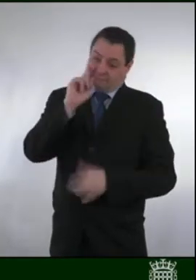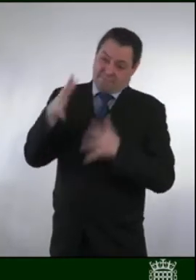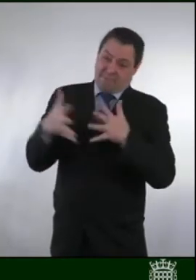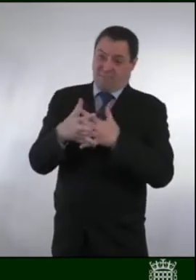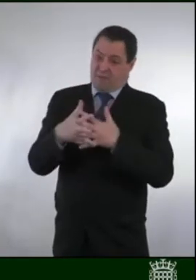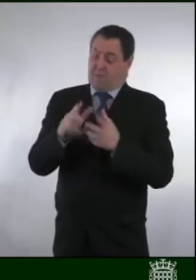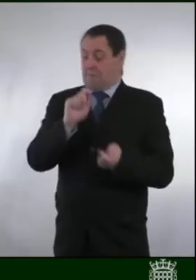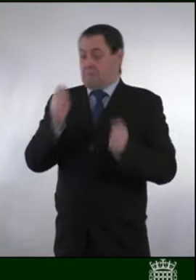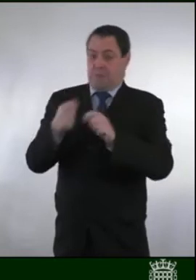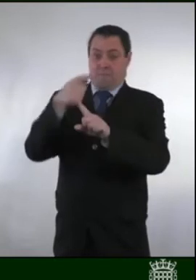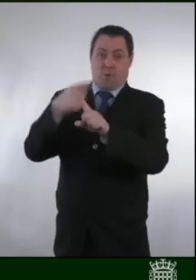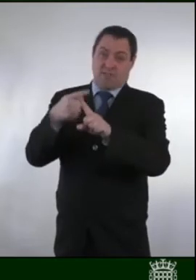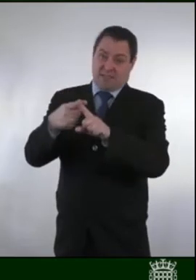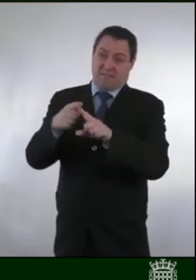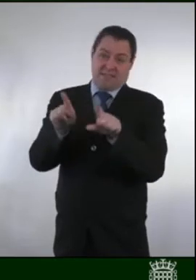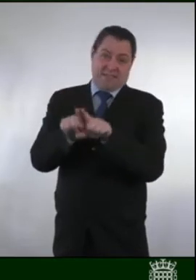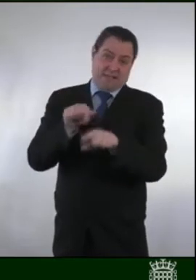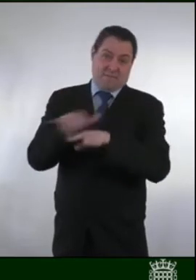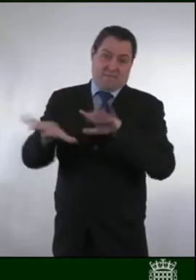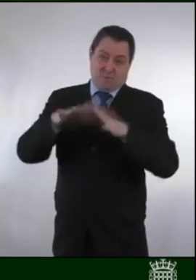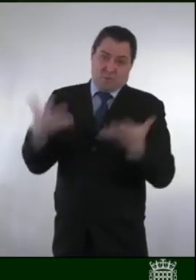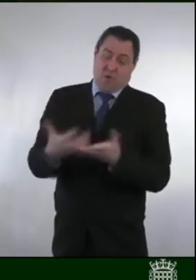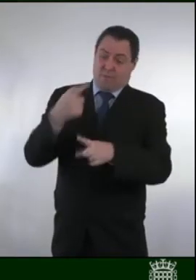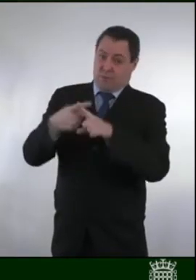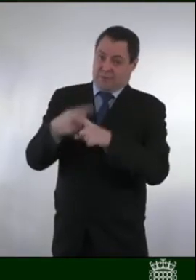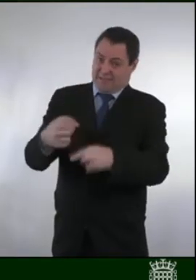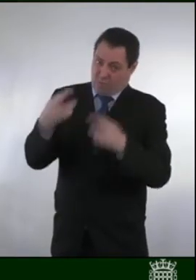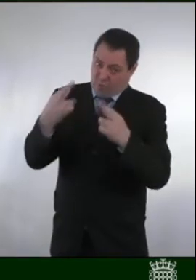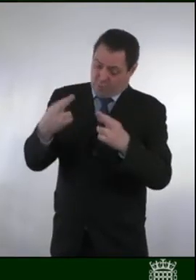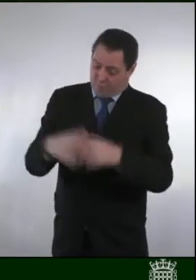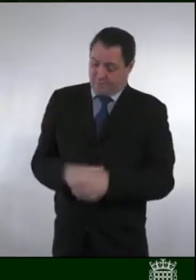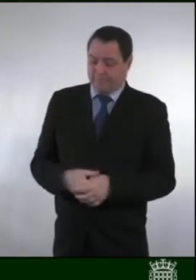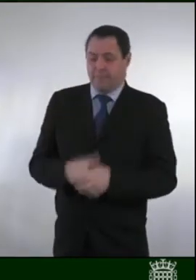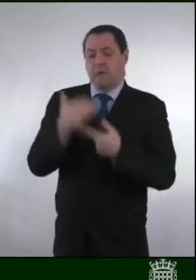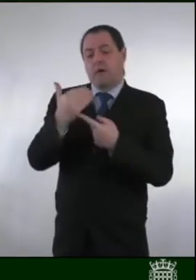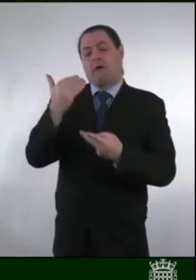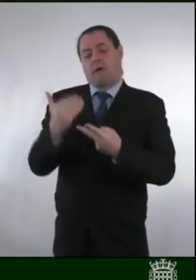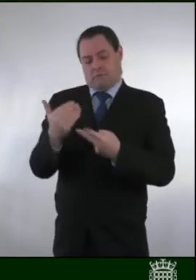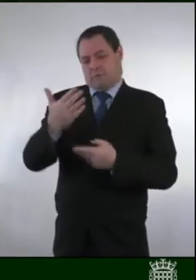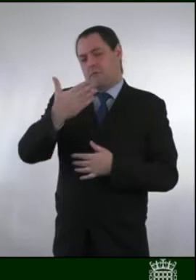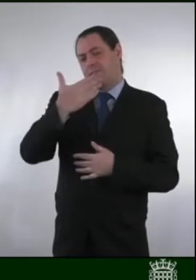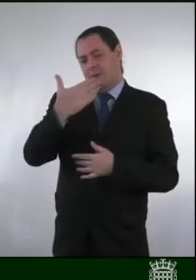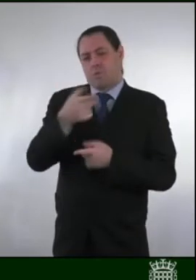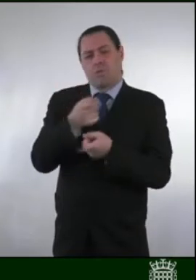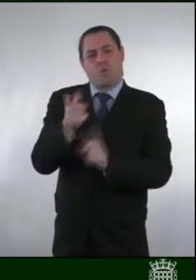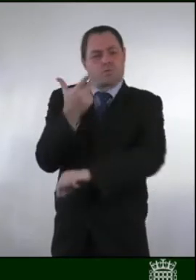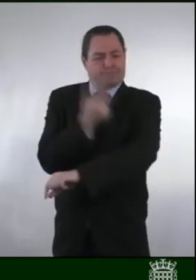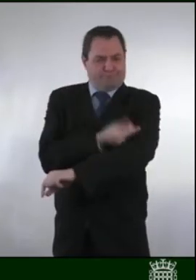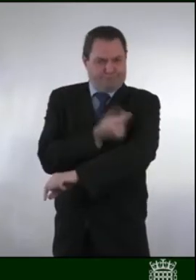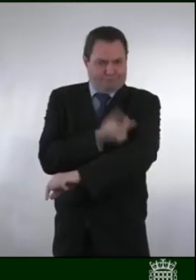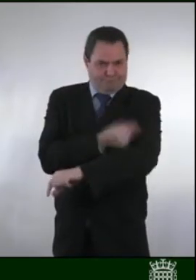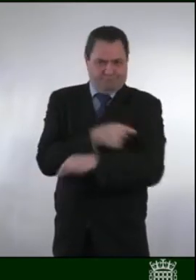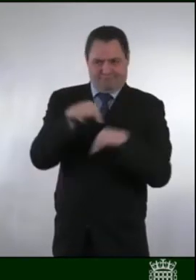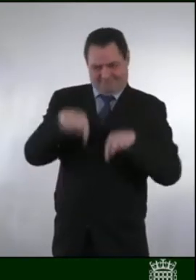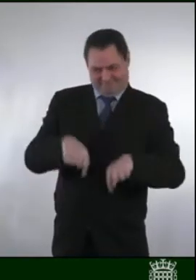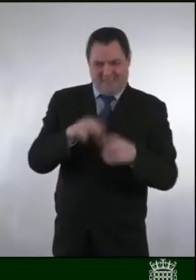world. Can I also thank all of those on the front line helping to deliver the vaccine, including the NHS, who